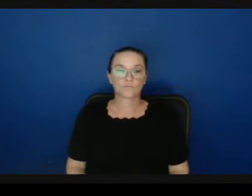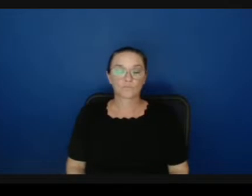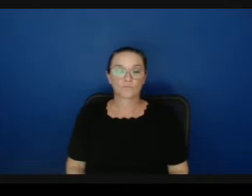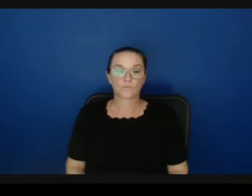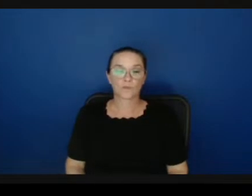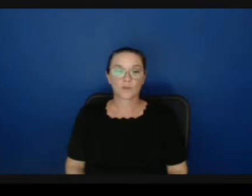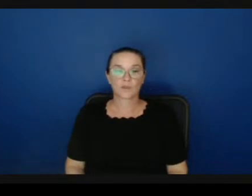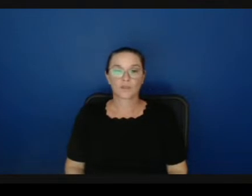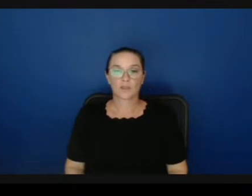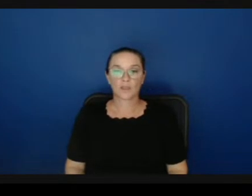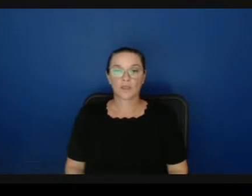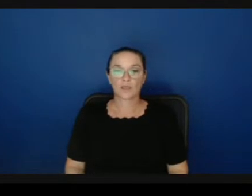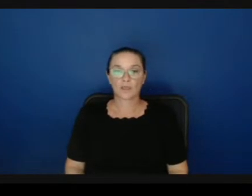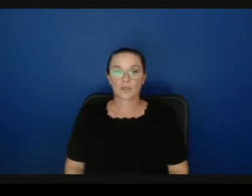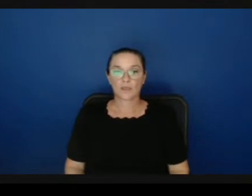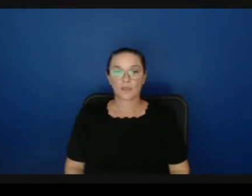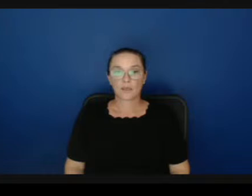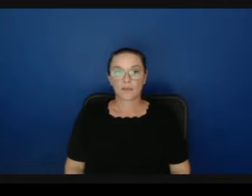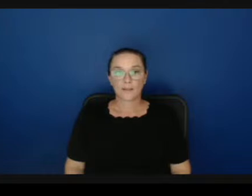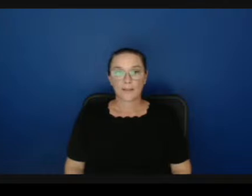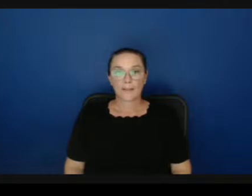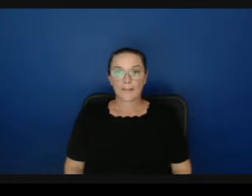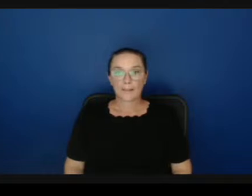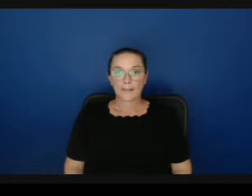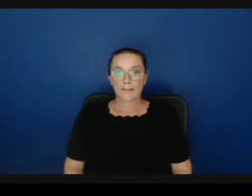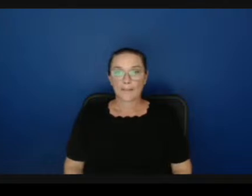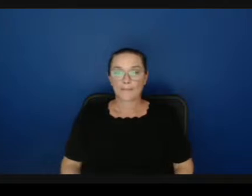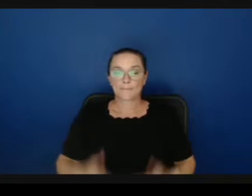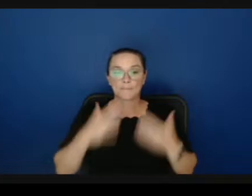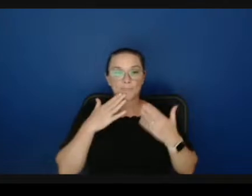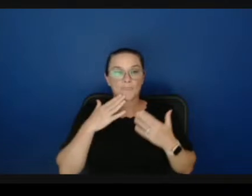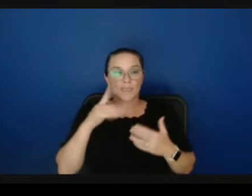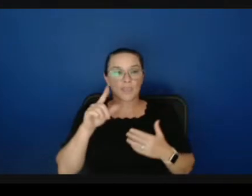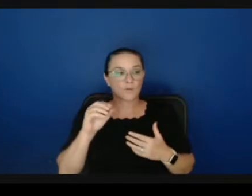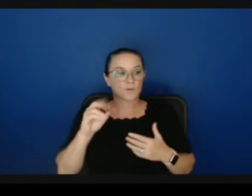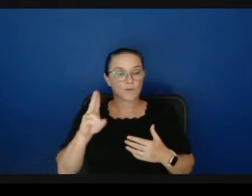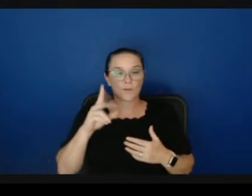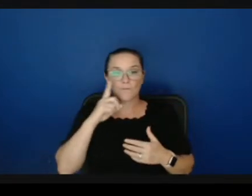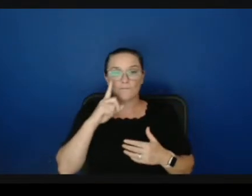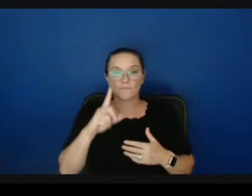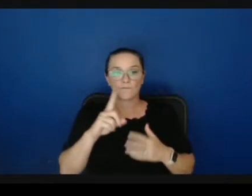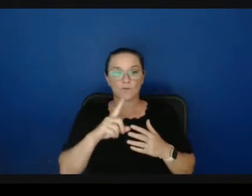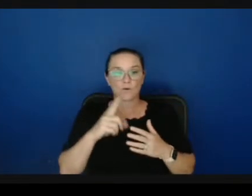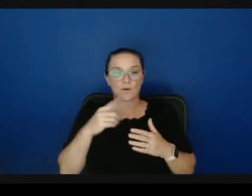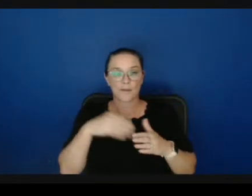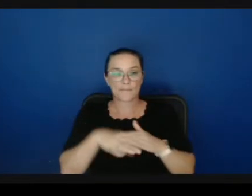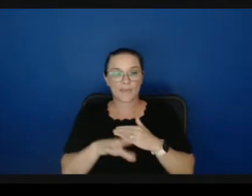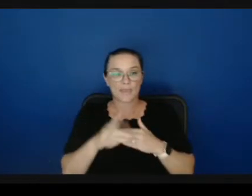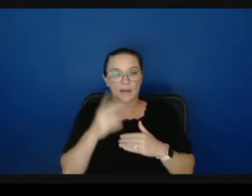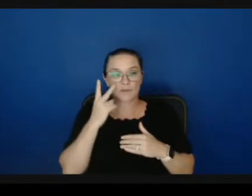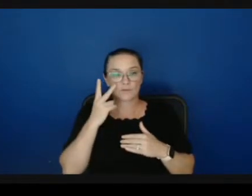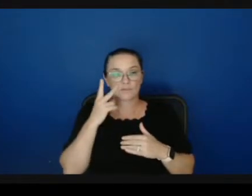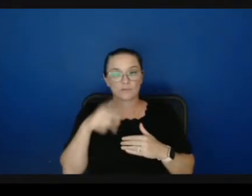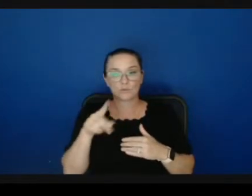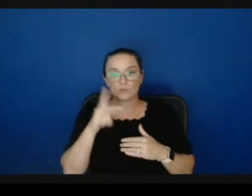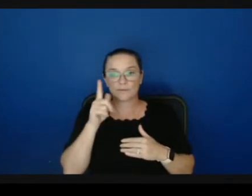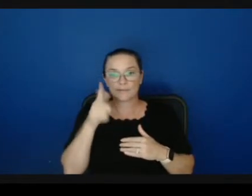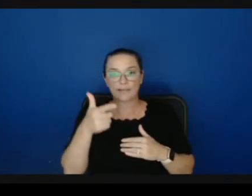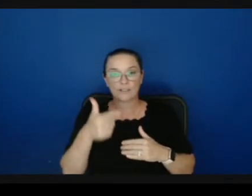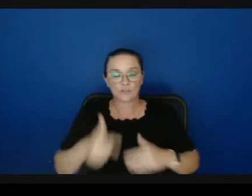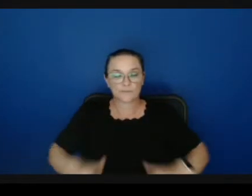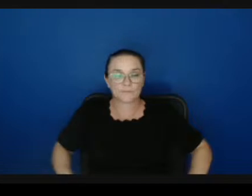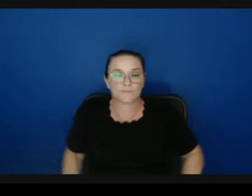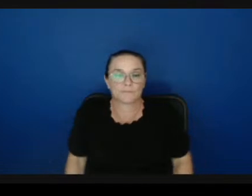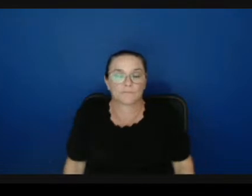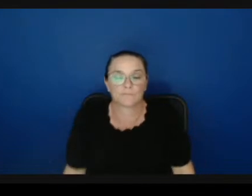Sorry about that. All right. And thank you, Lou, for jumping in. And we will see you later. I'm sure updates throughout the month as we